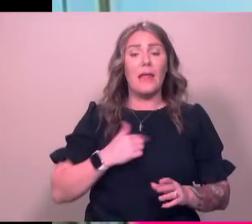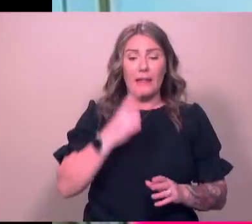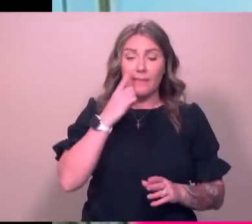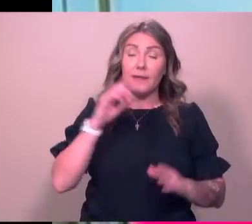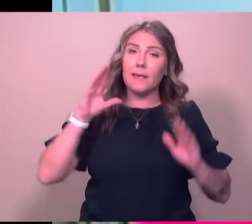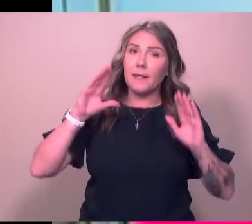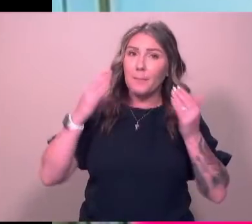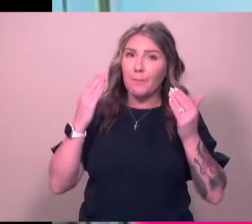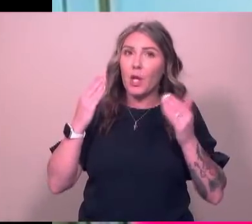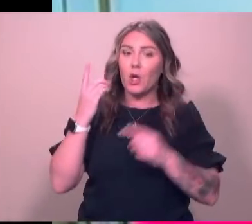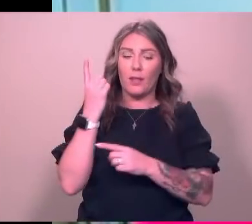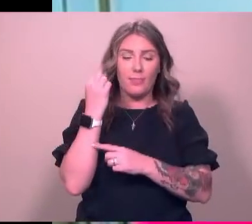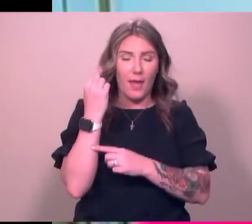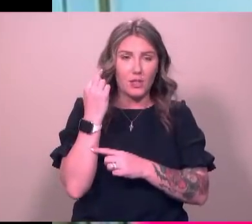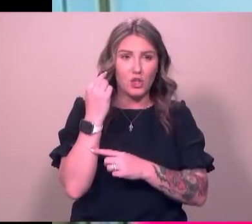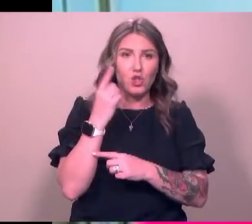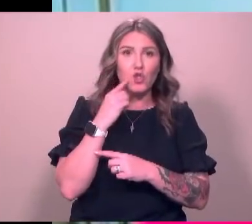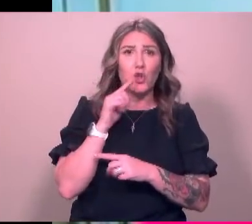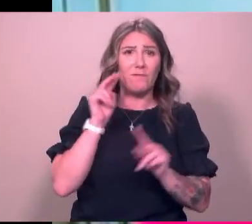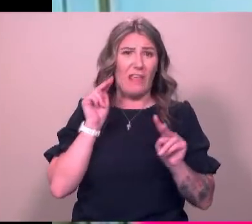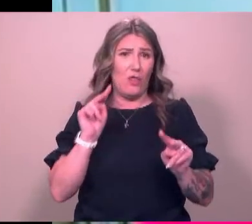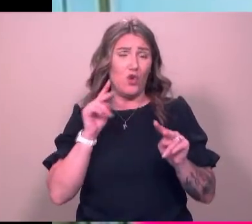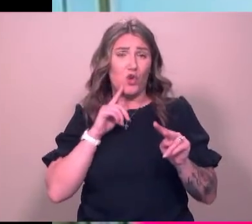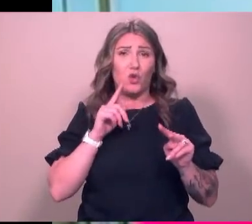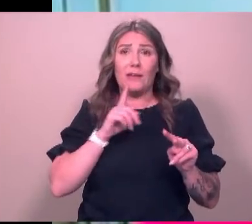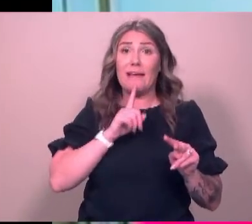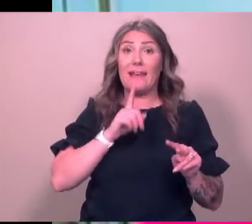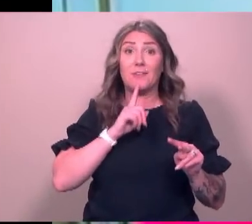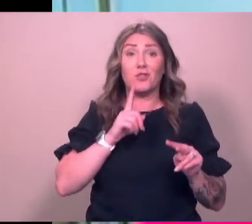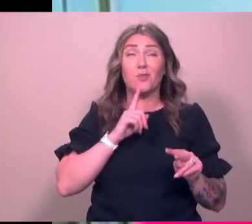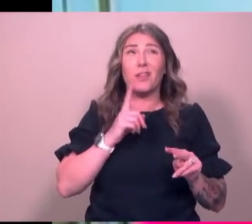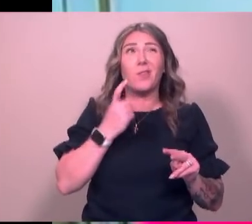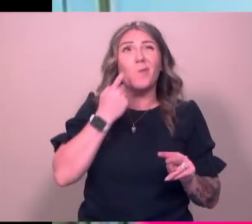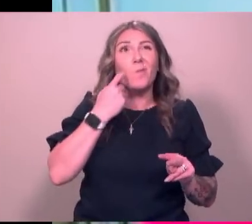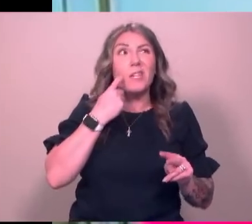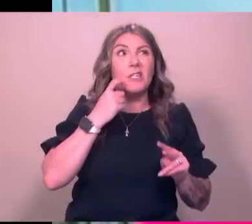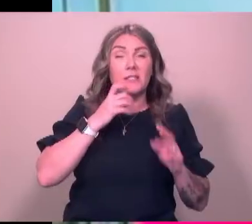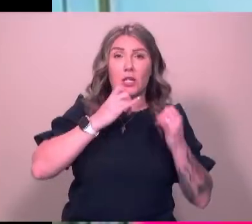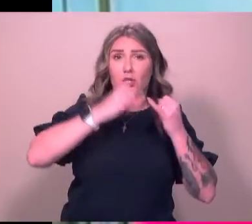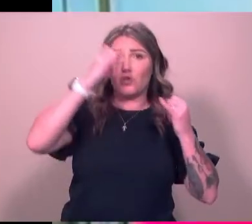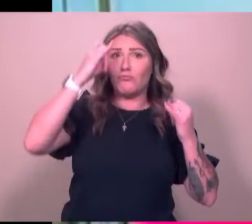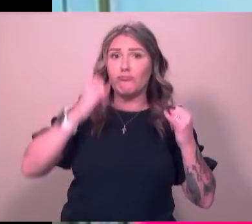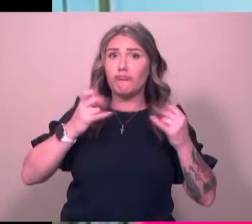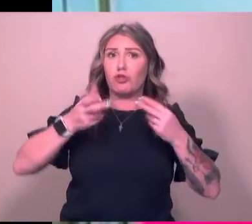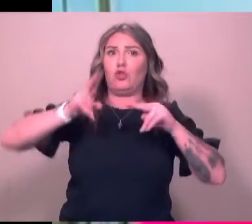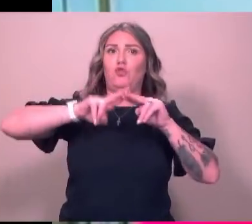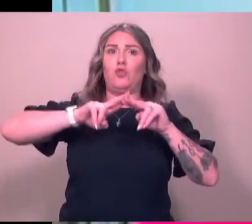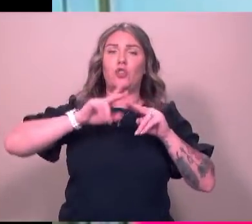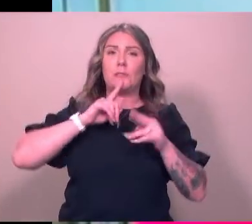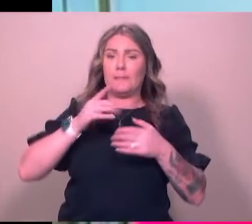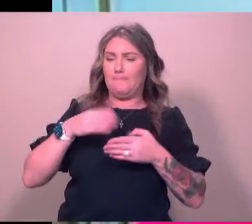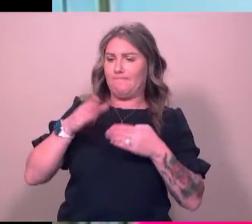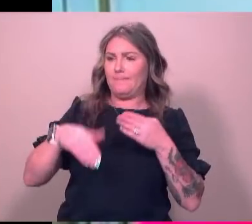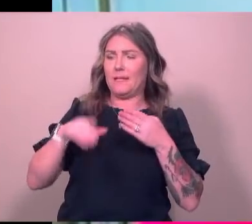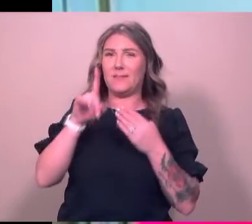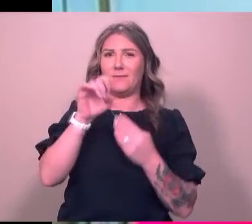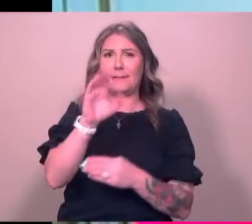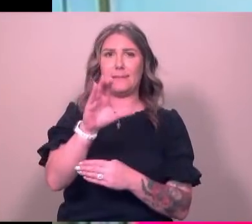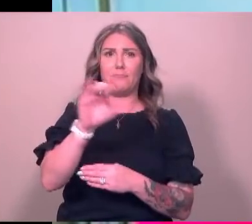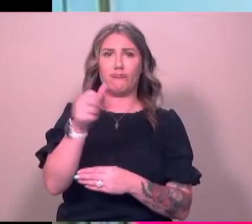compared to last year, I've looked, we actually, during the last surge, which was end of December,